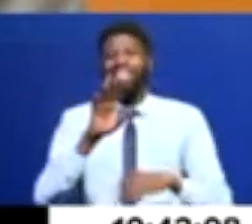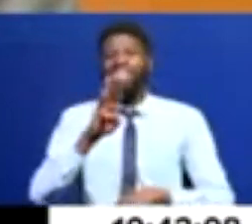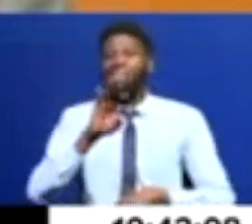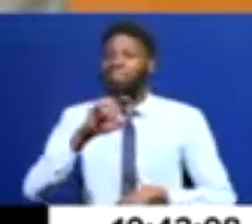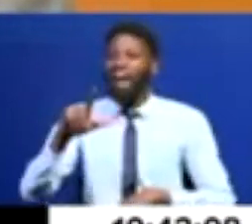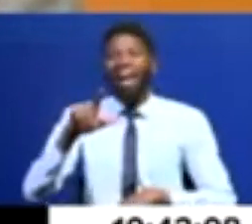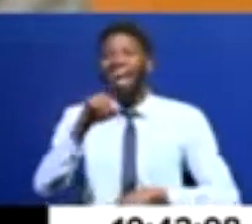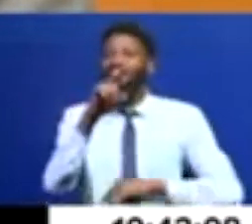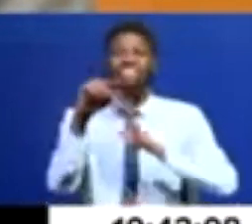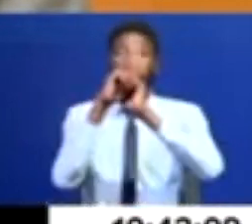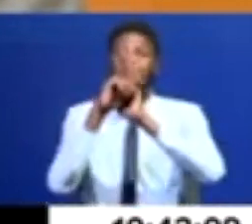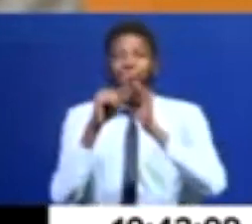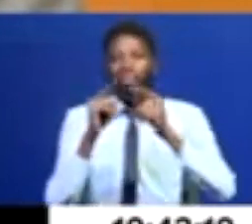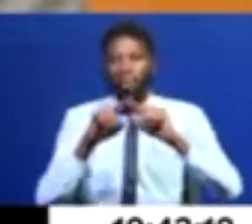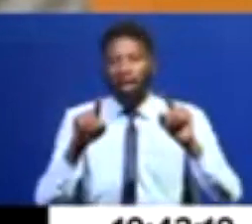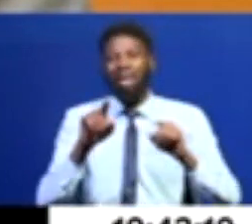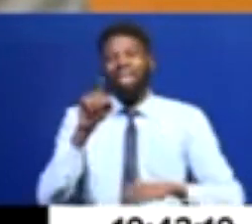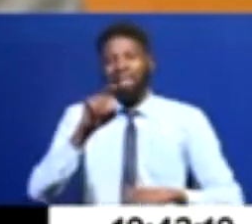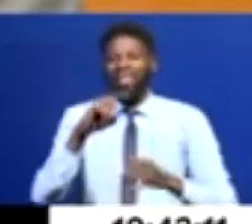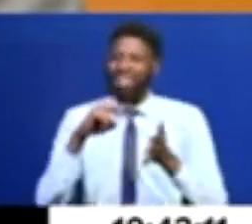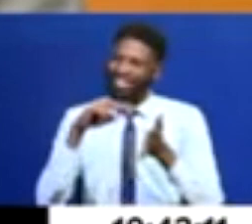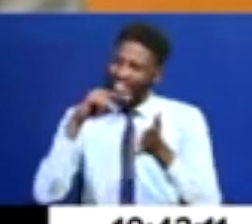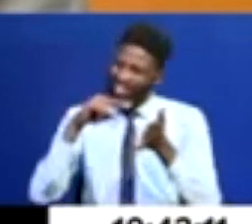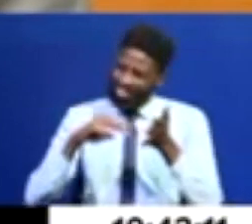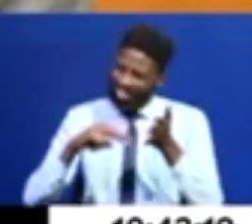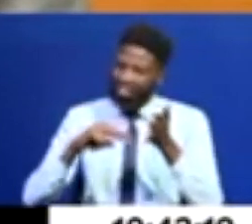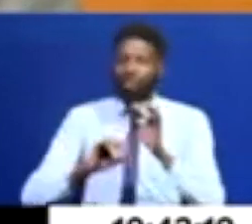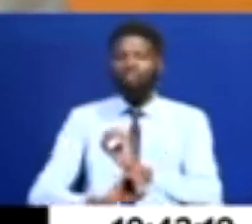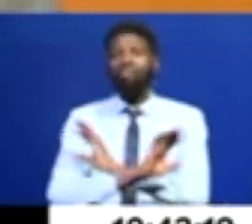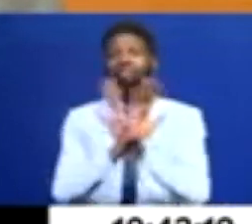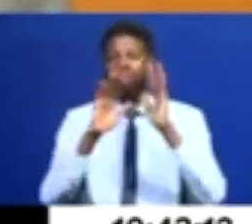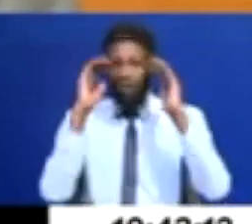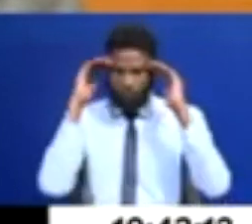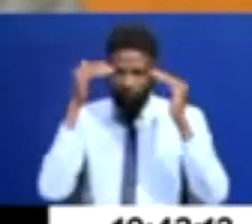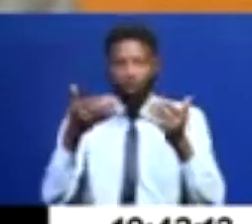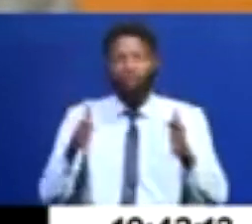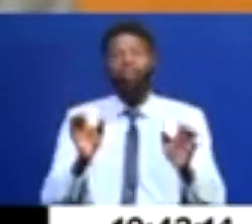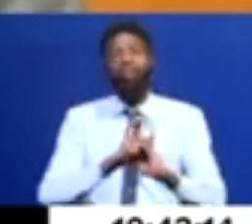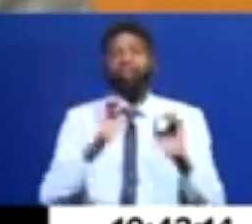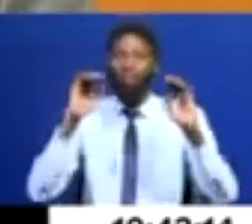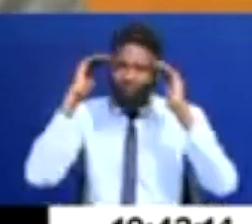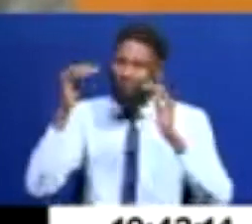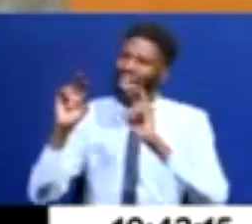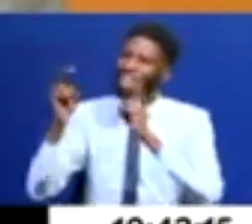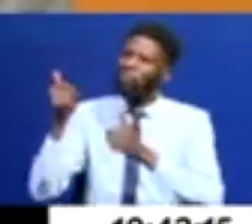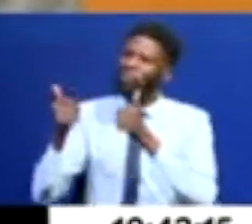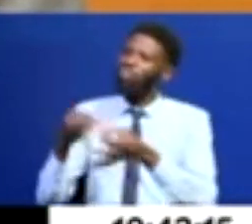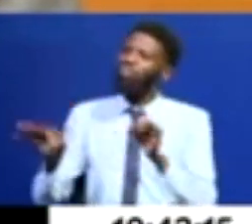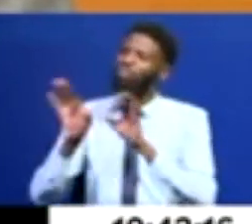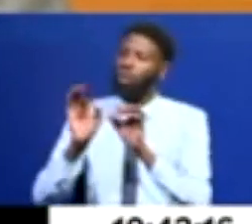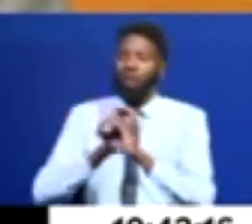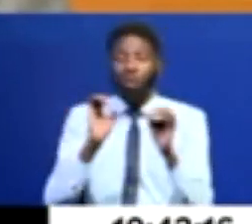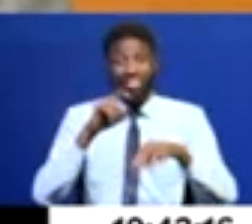in read it keenly, so that we don't lose focus and end up concentrating on non-issues. And when the main